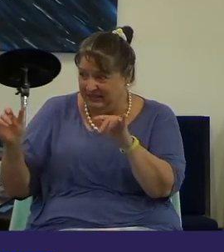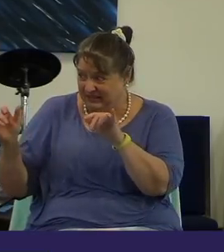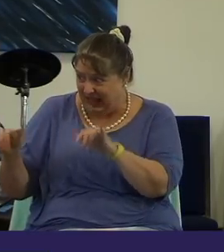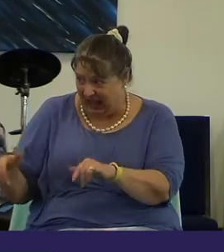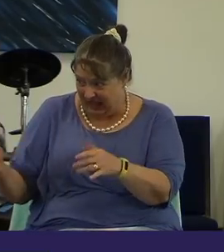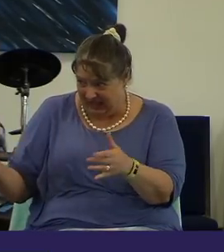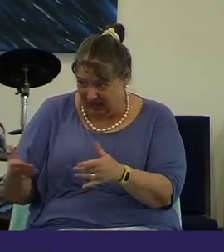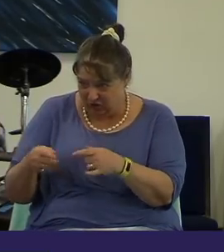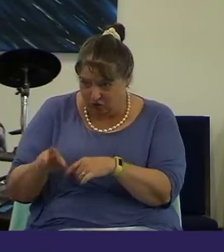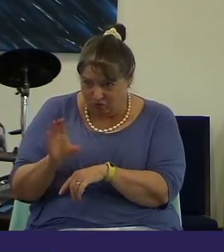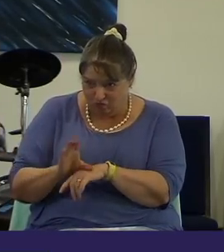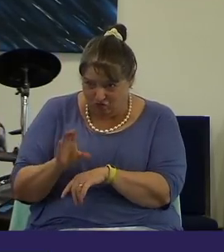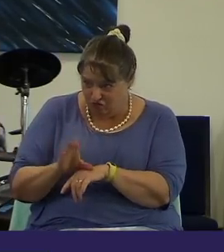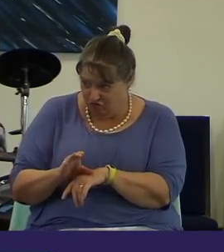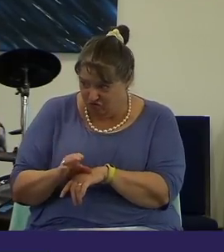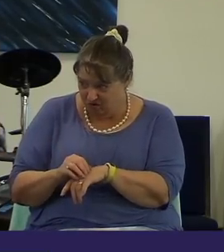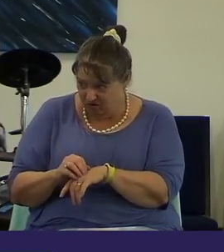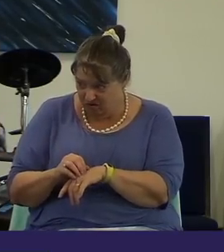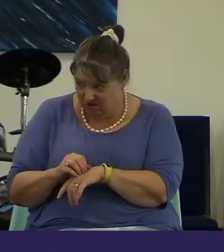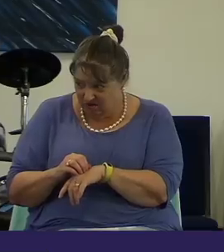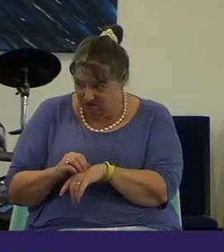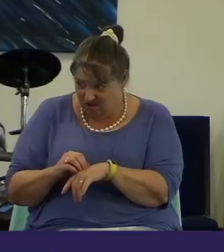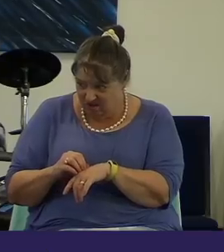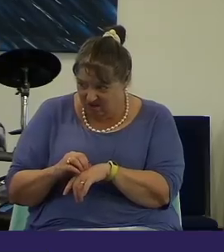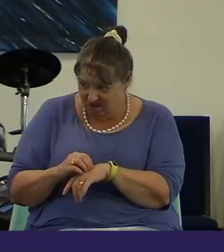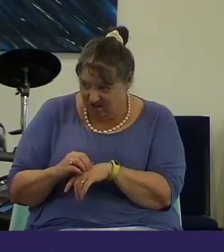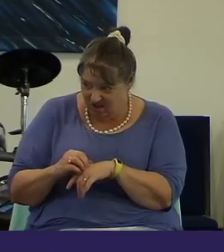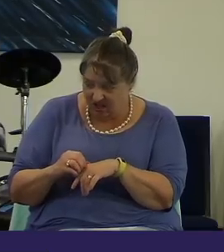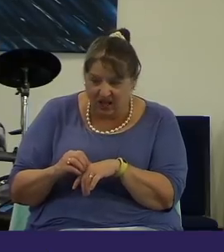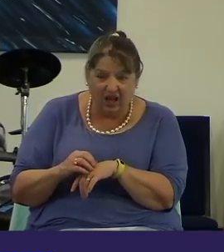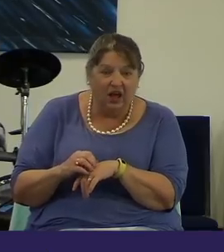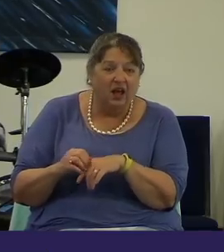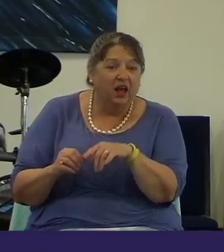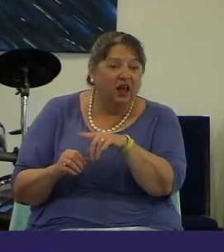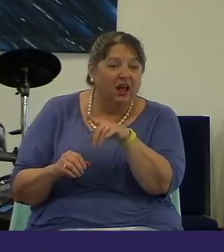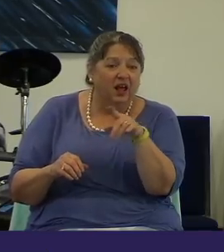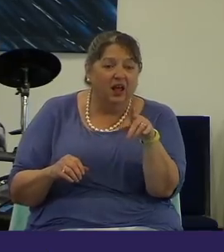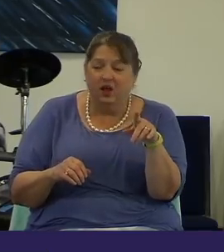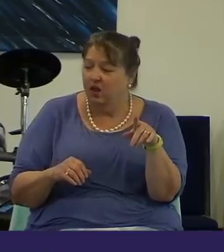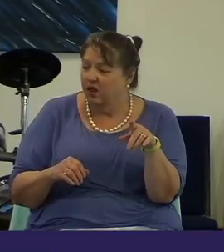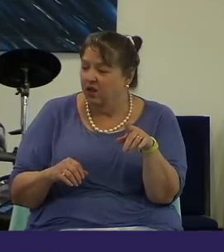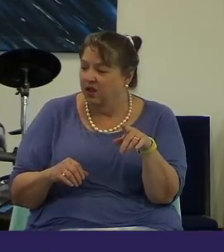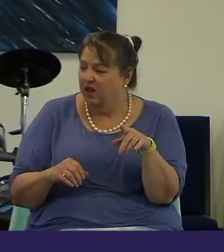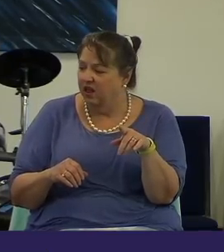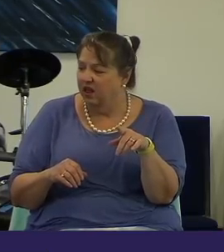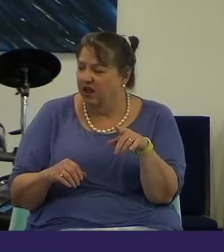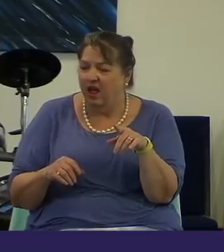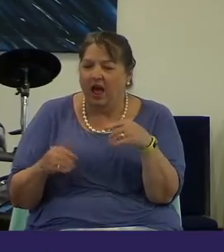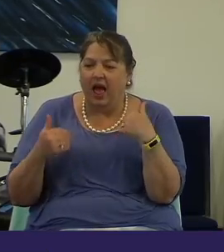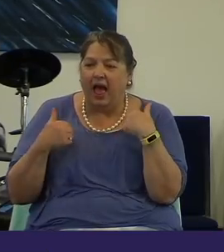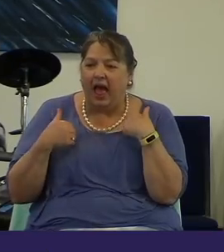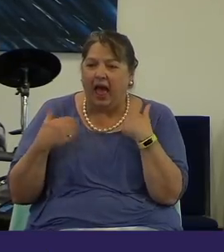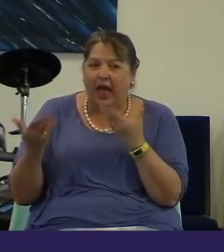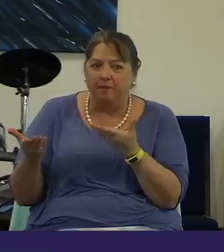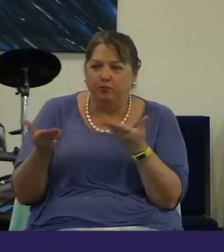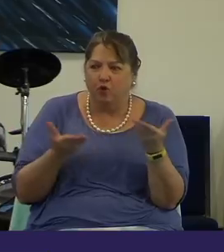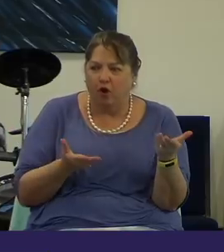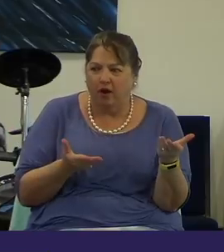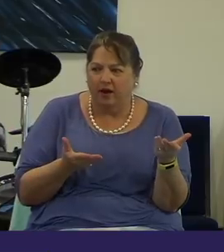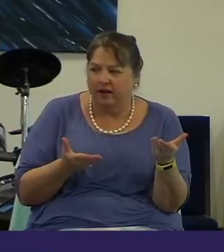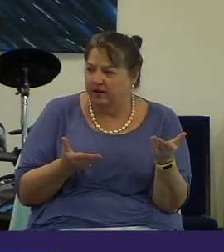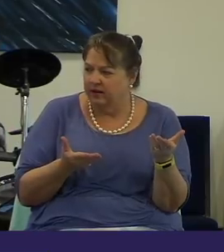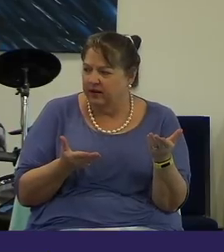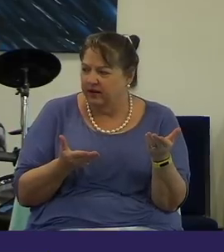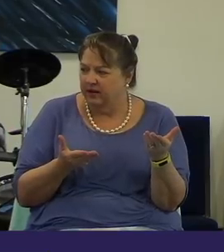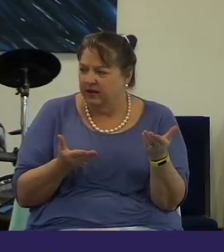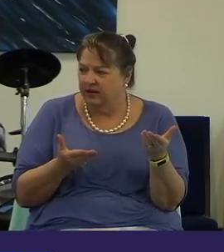and you were too, you know, didn't want to come up front. Okay, I have brought, let's